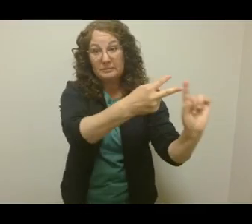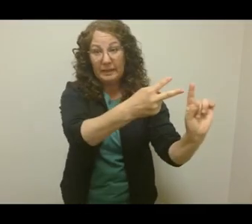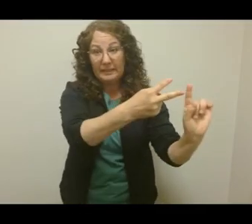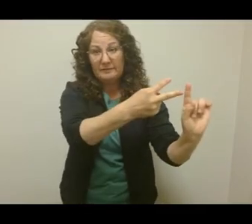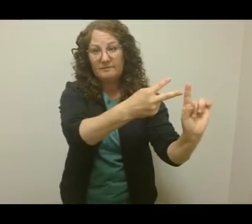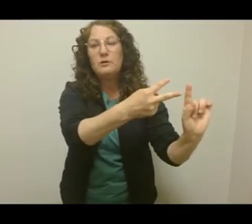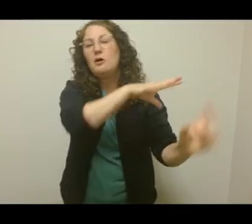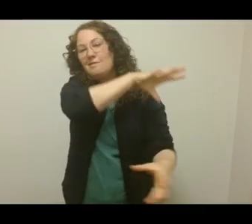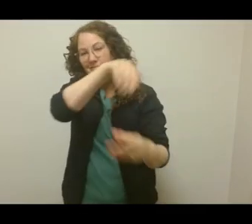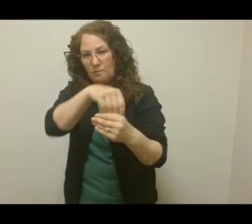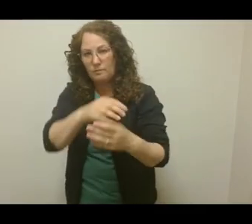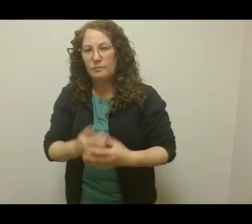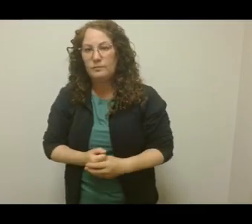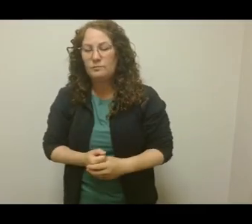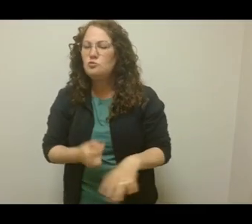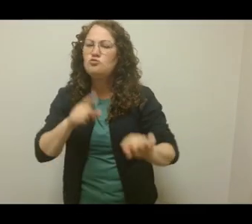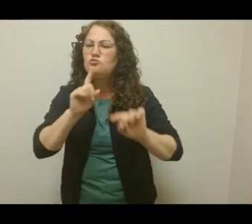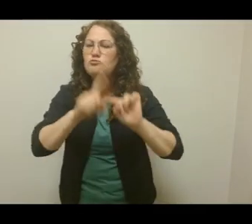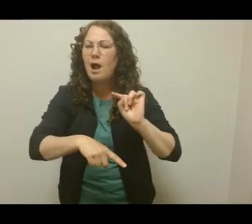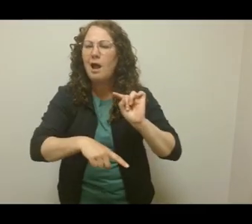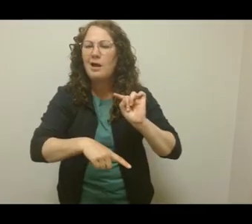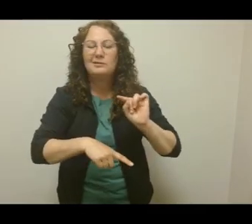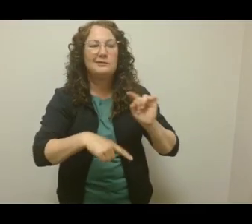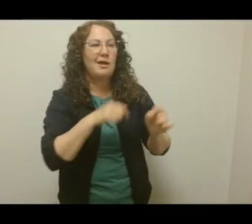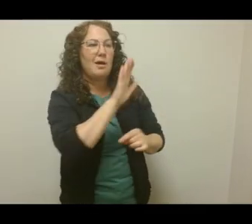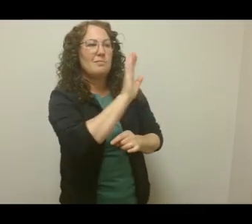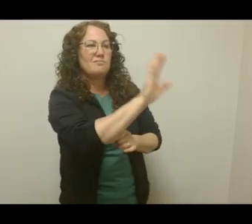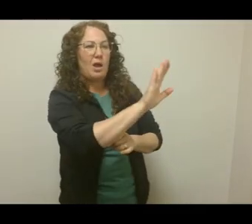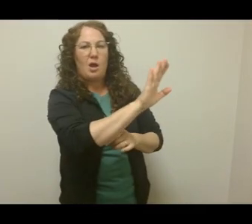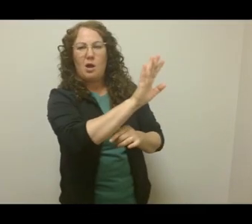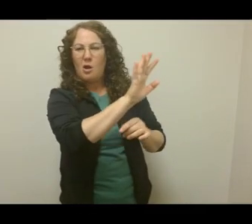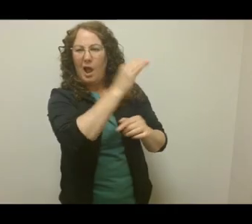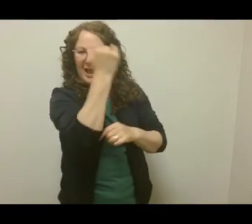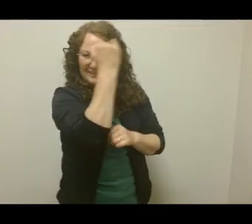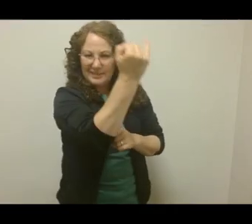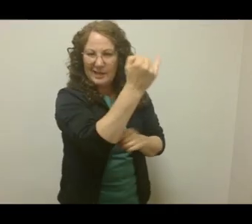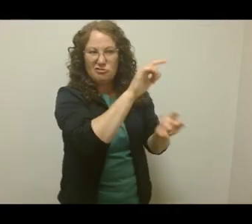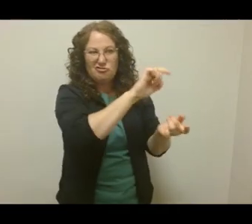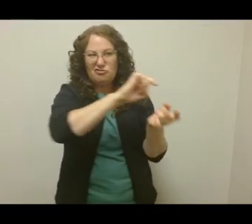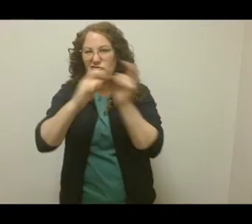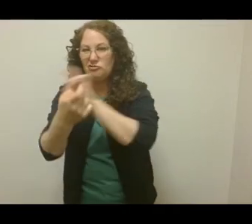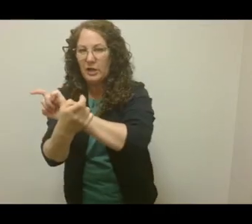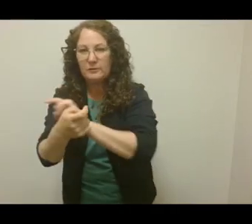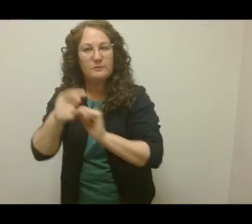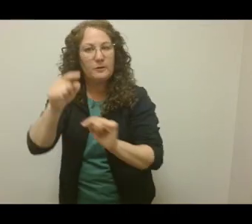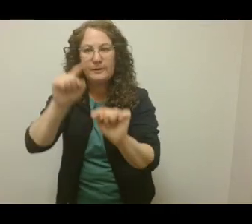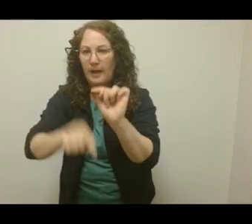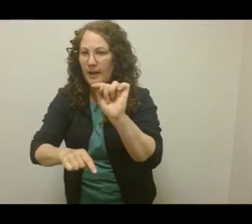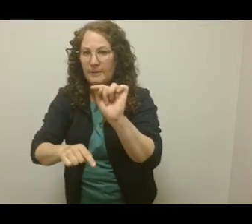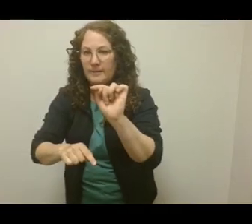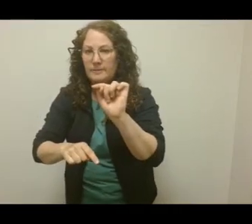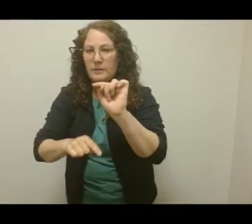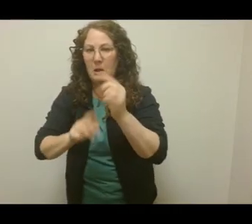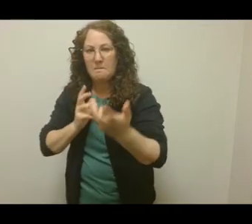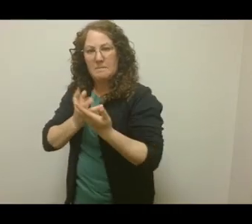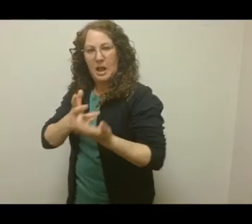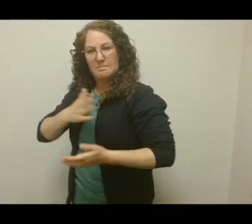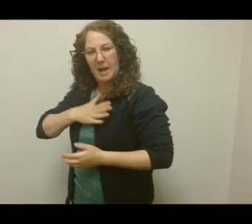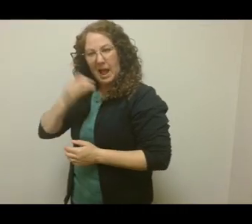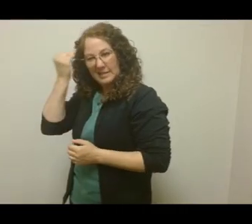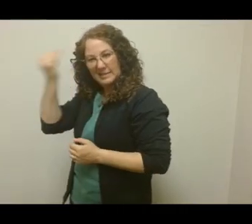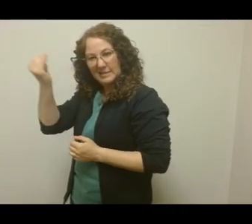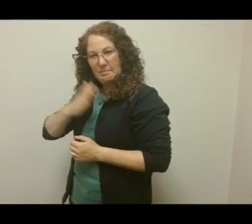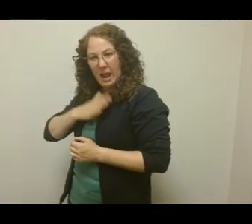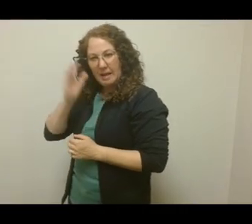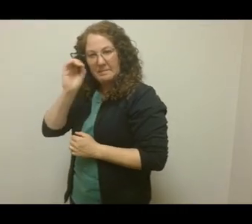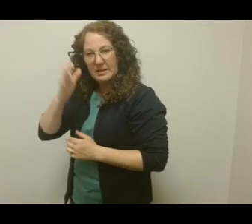source. We cannot take information out of context. We cannot take information and change it to fit our idea in our